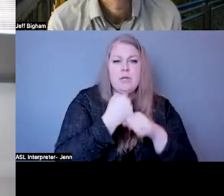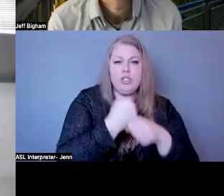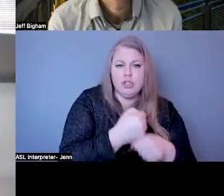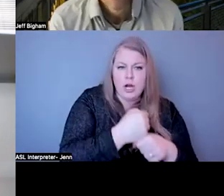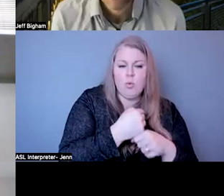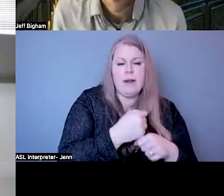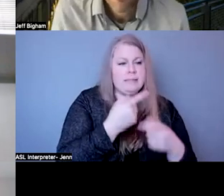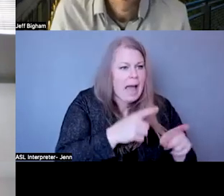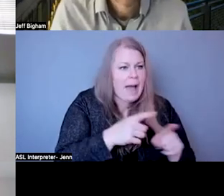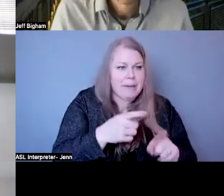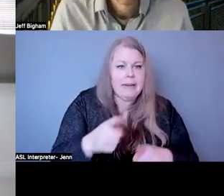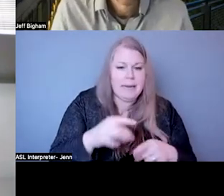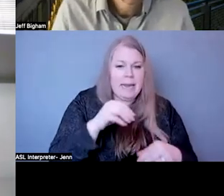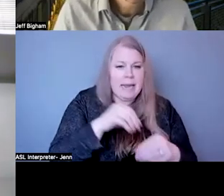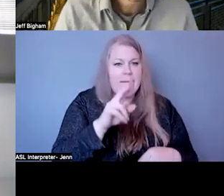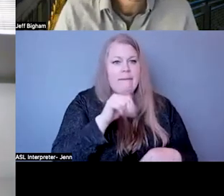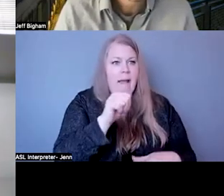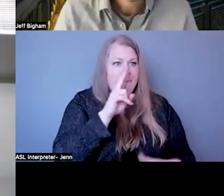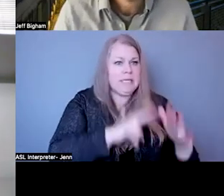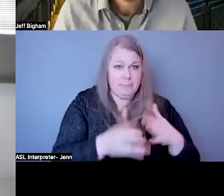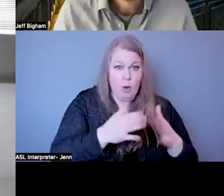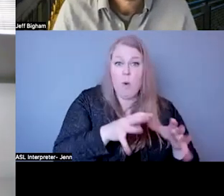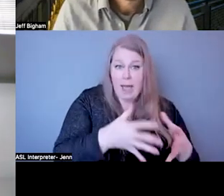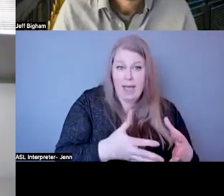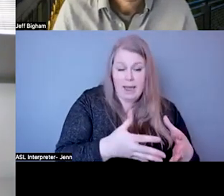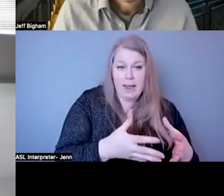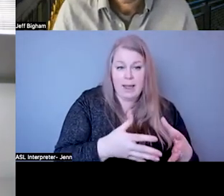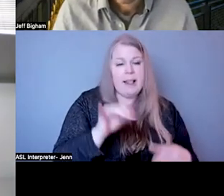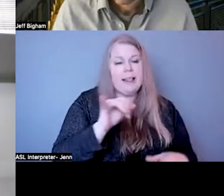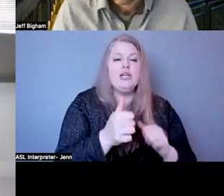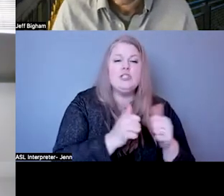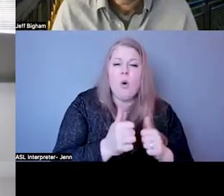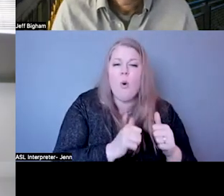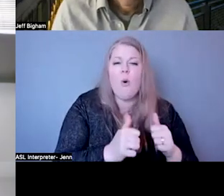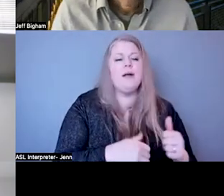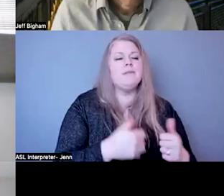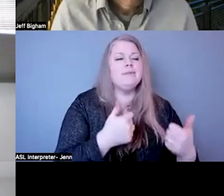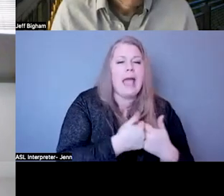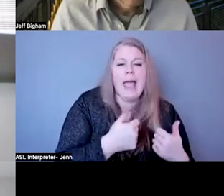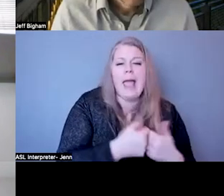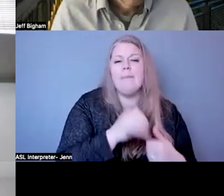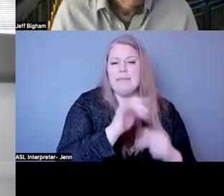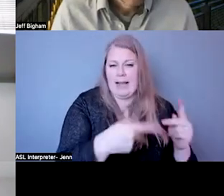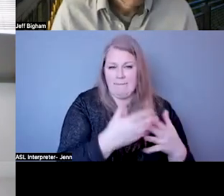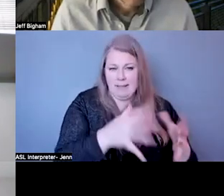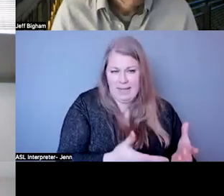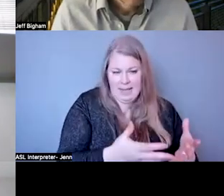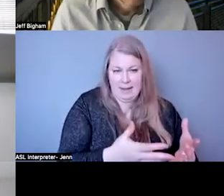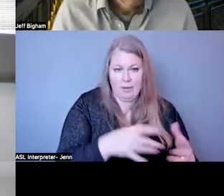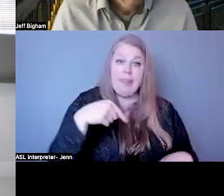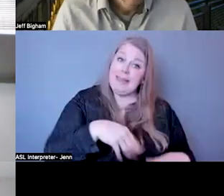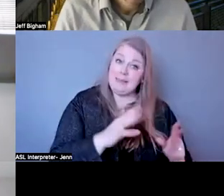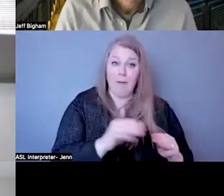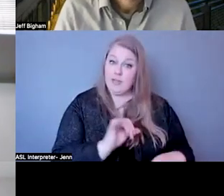unfolding in an unpredictable way, like sports games and things like that, or this conference for that